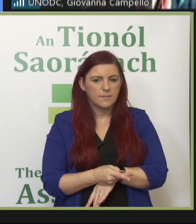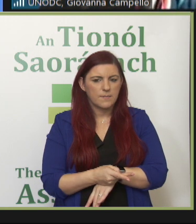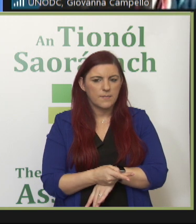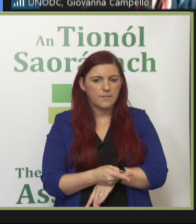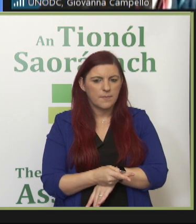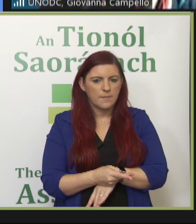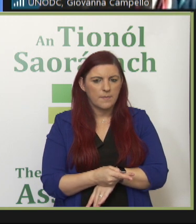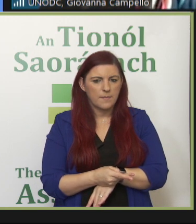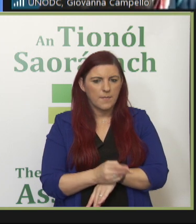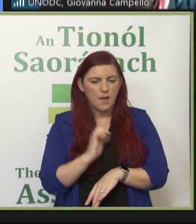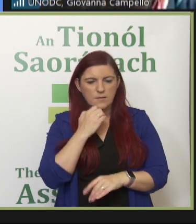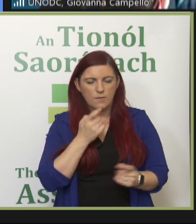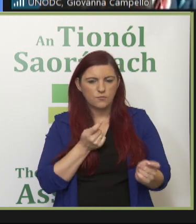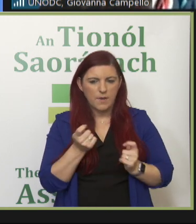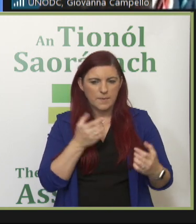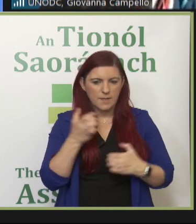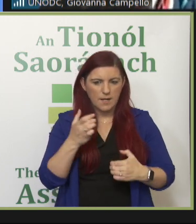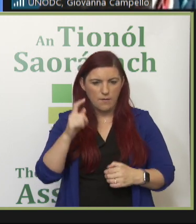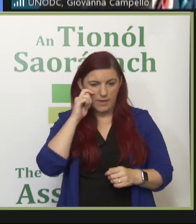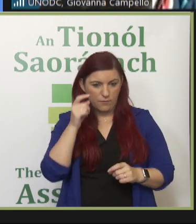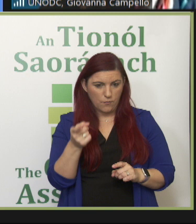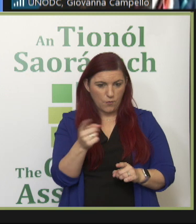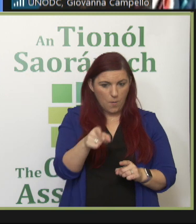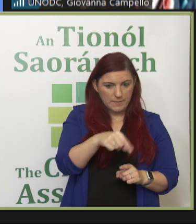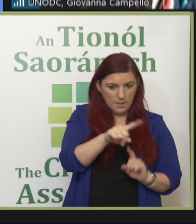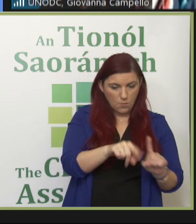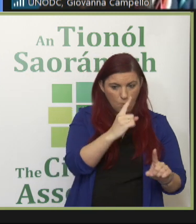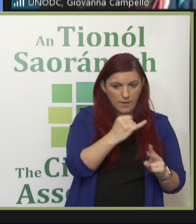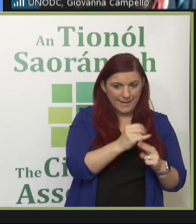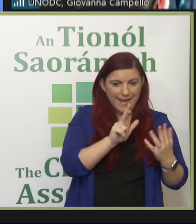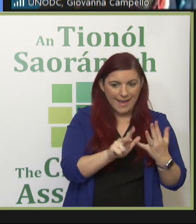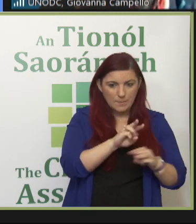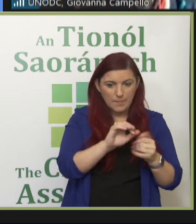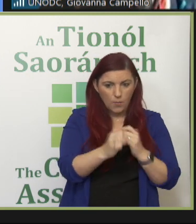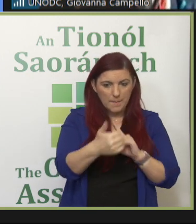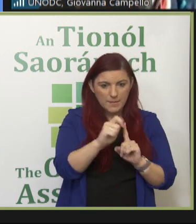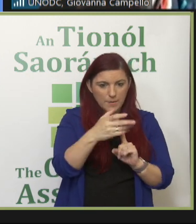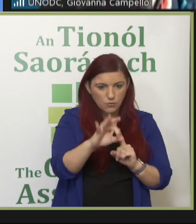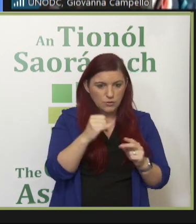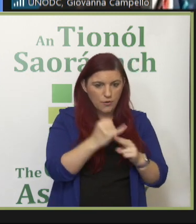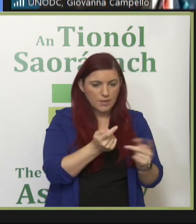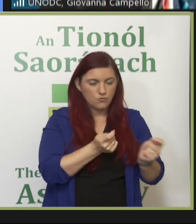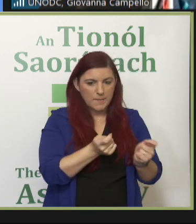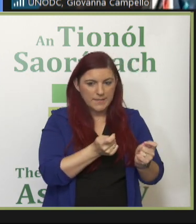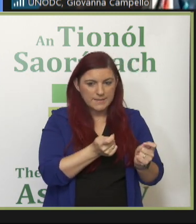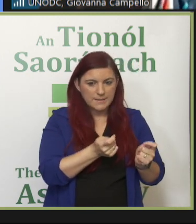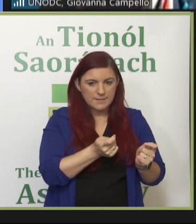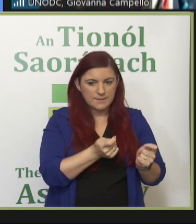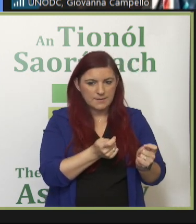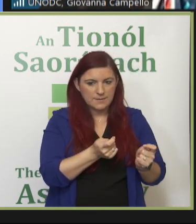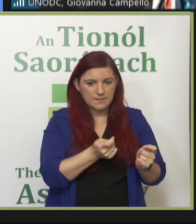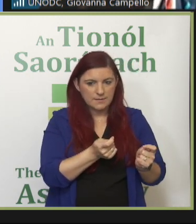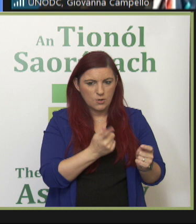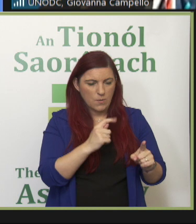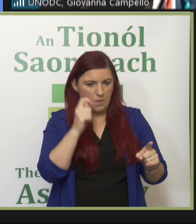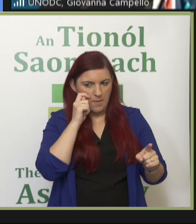you remember here, only 1 in 8 people are in treatment. This is just coverage. We don't even know what the quality